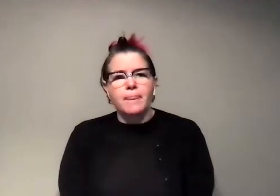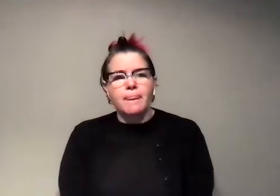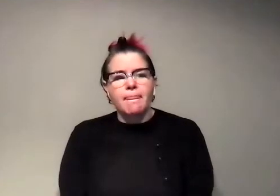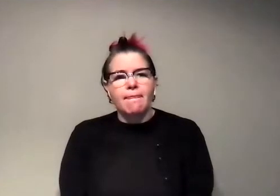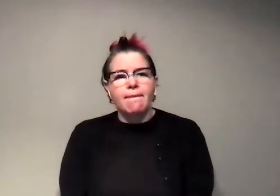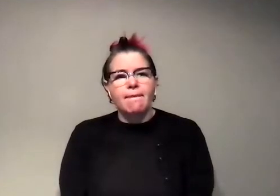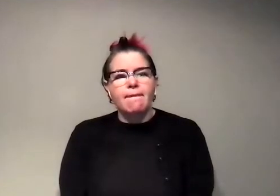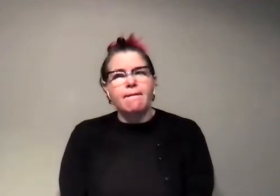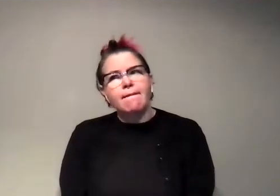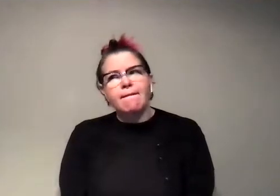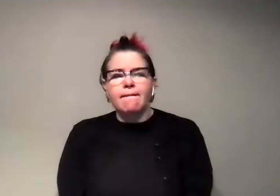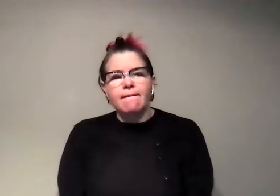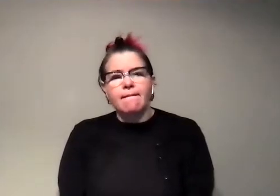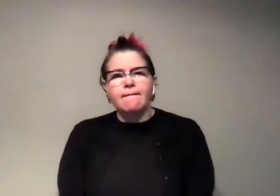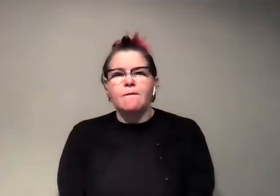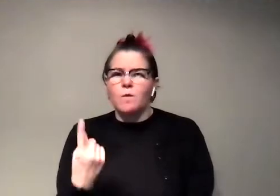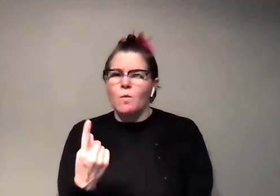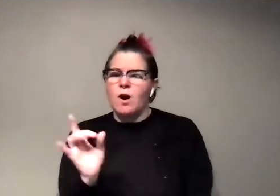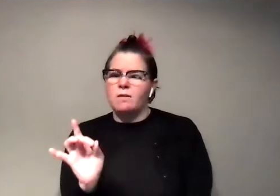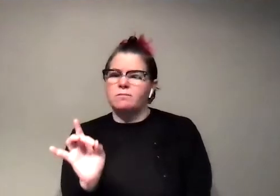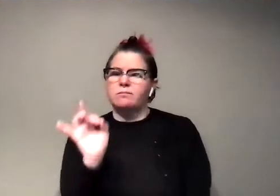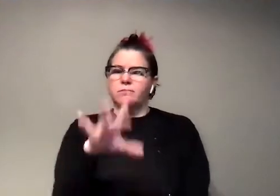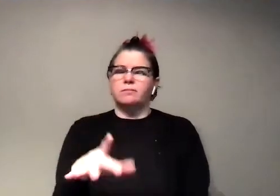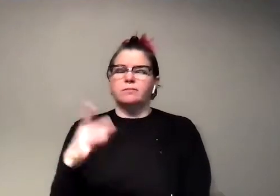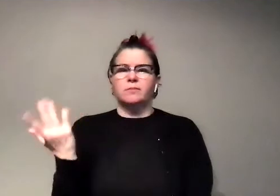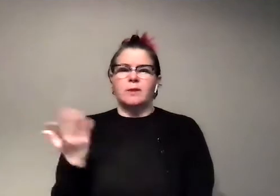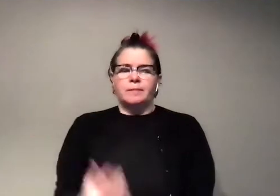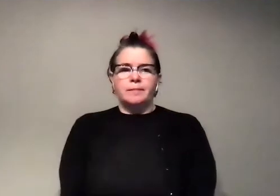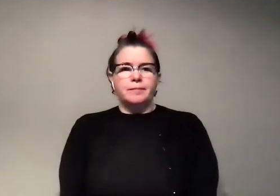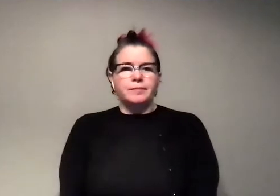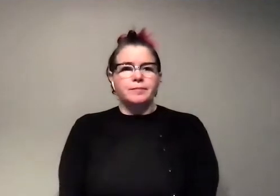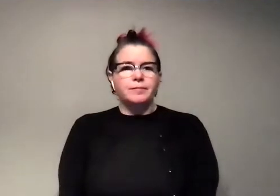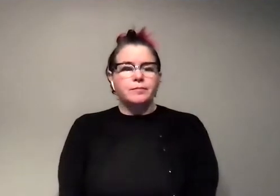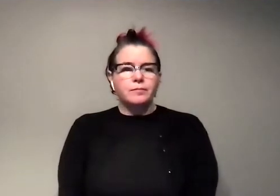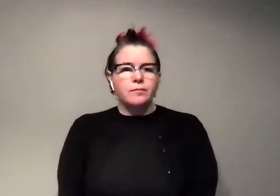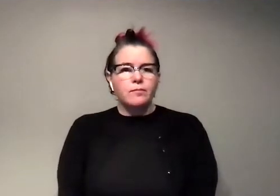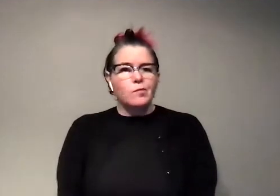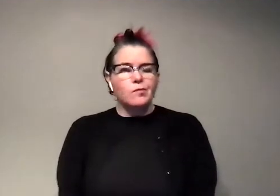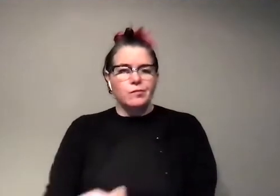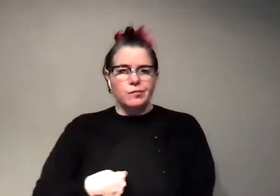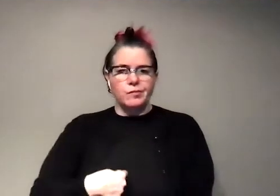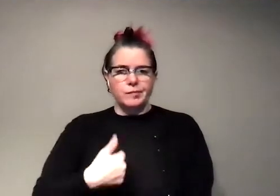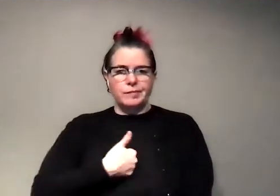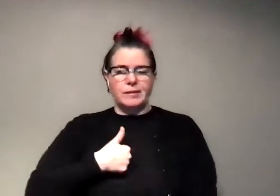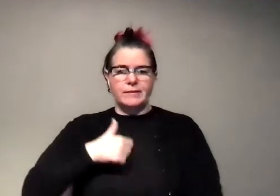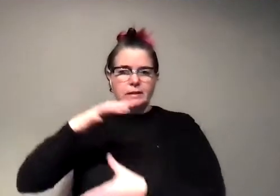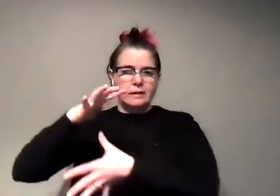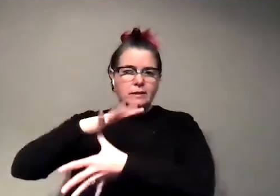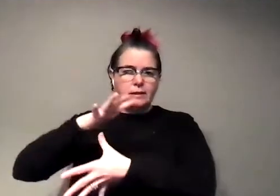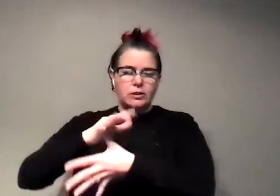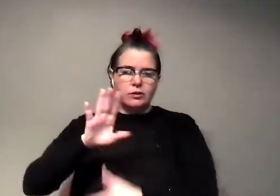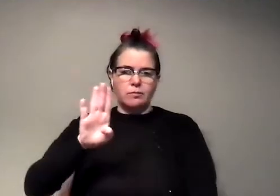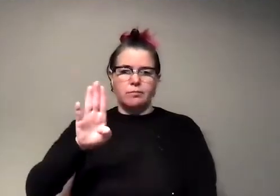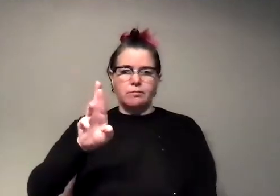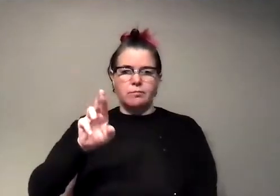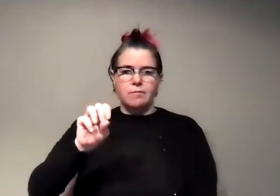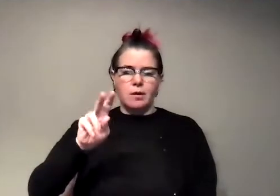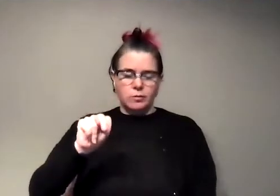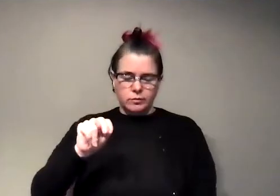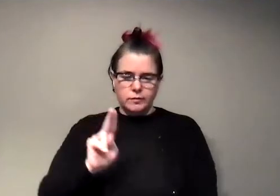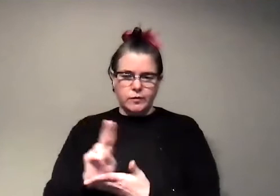I'll say one thing that comes to mind is when I was a senior at Brown. So